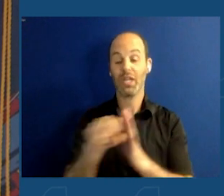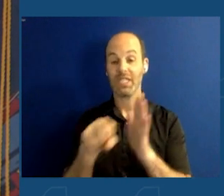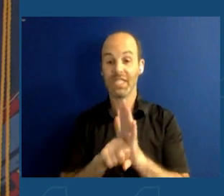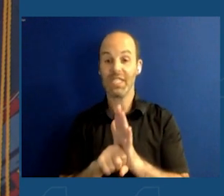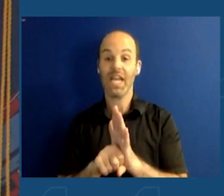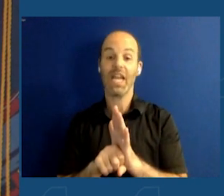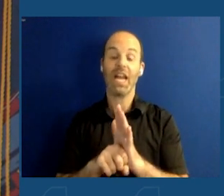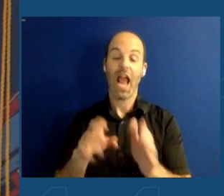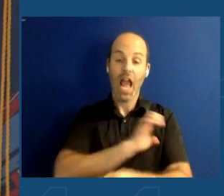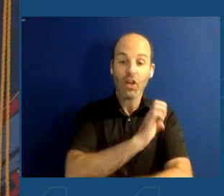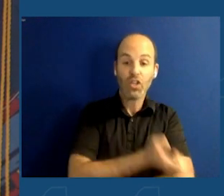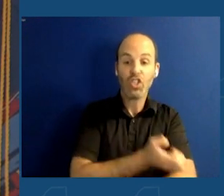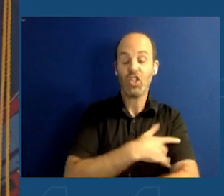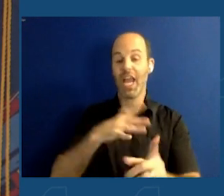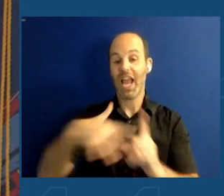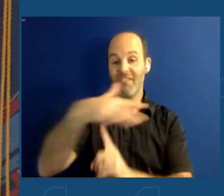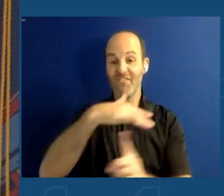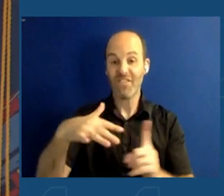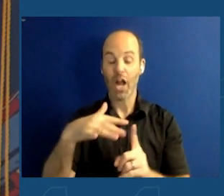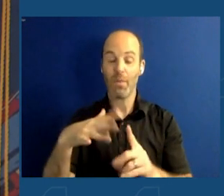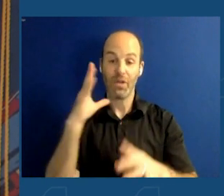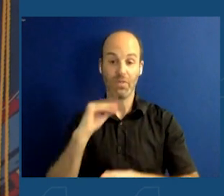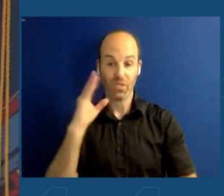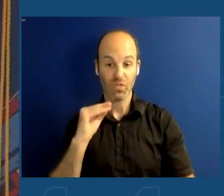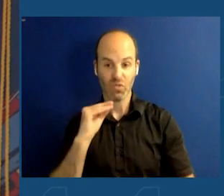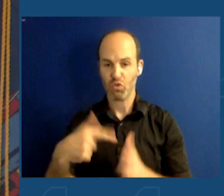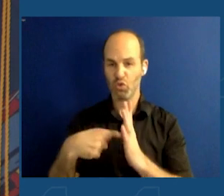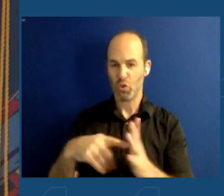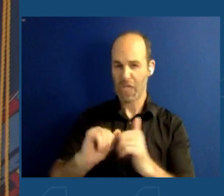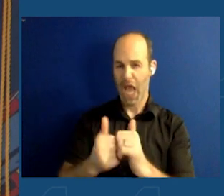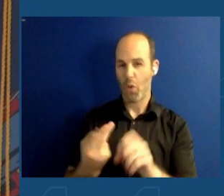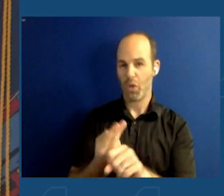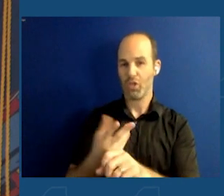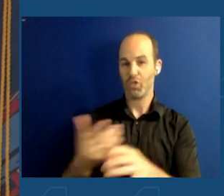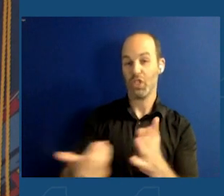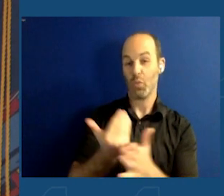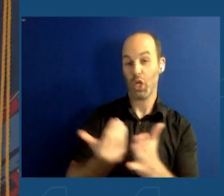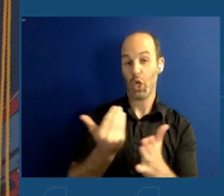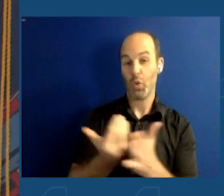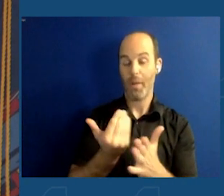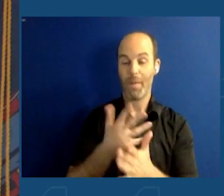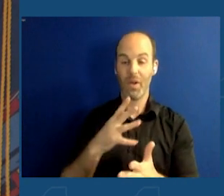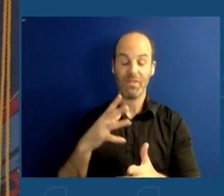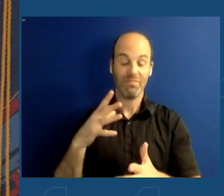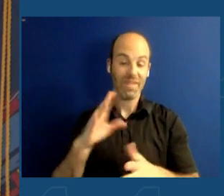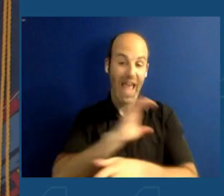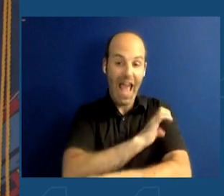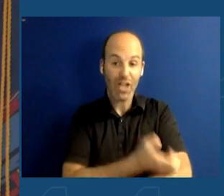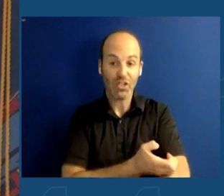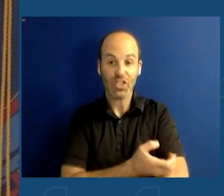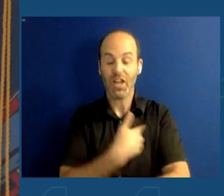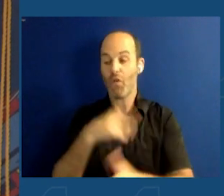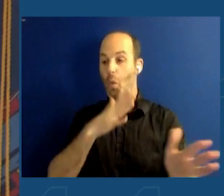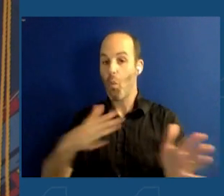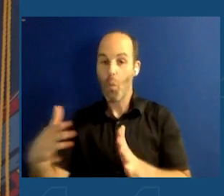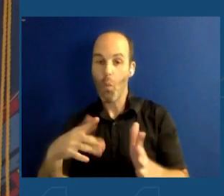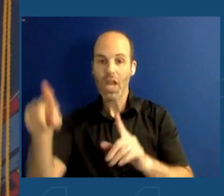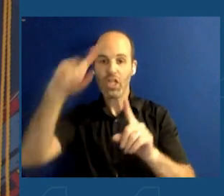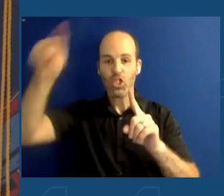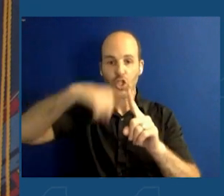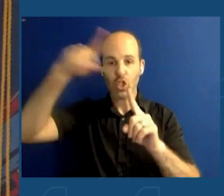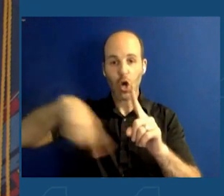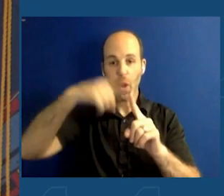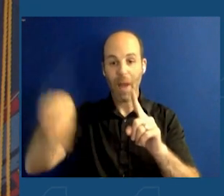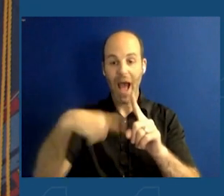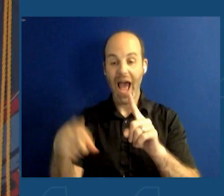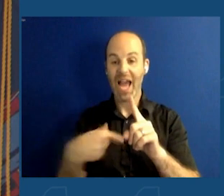is highlighting how we use renewable energy and enhancing our lives and helping the environment, from wind turbines and electric vehicles to smart homes. Let's